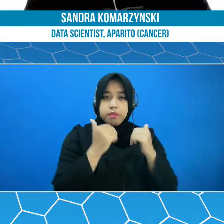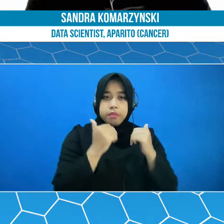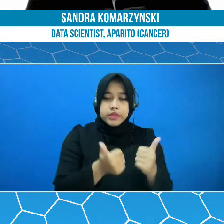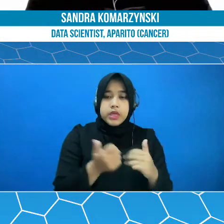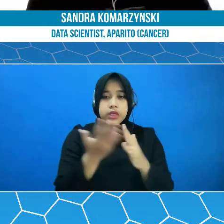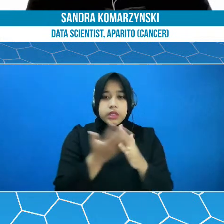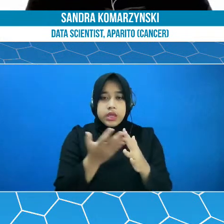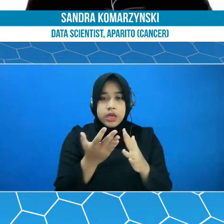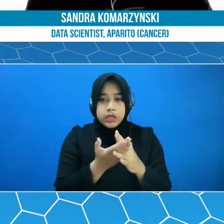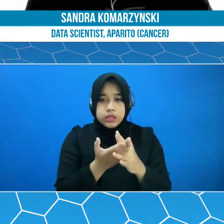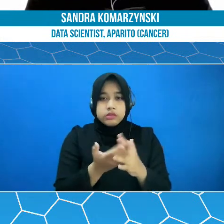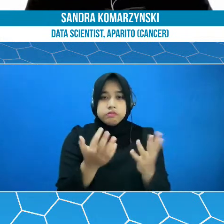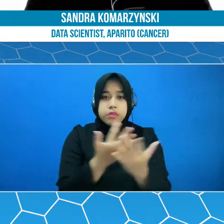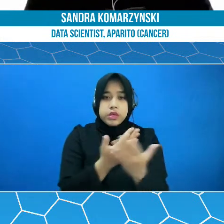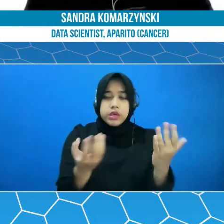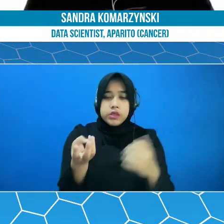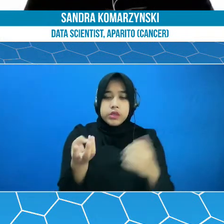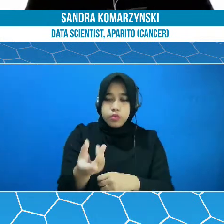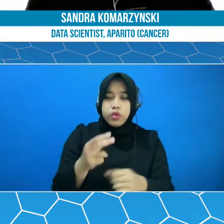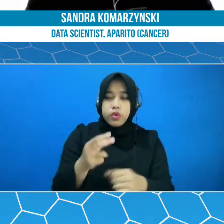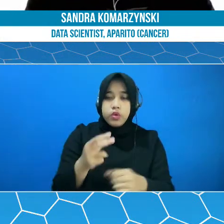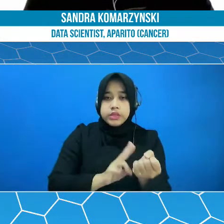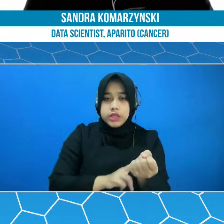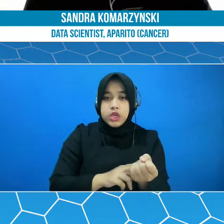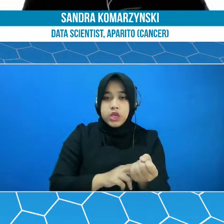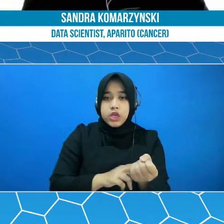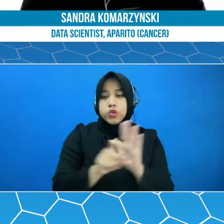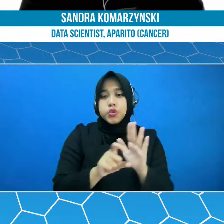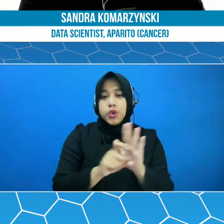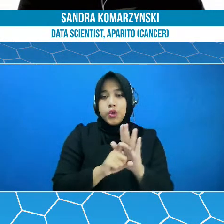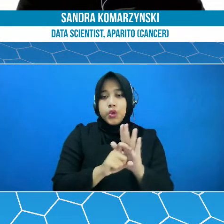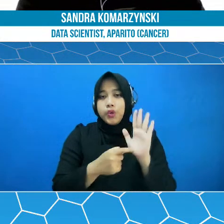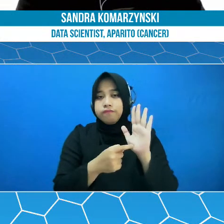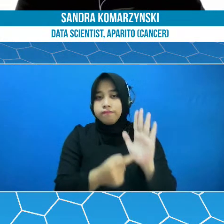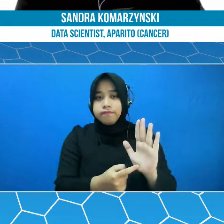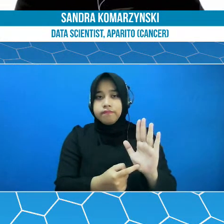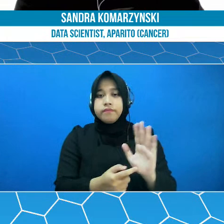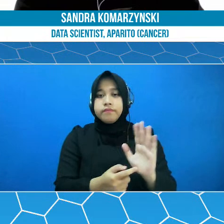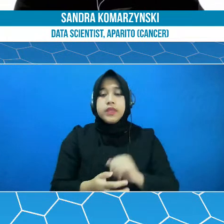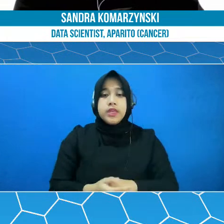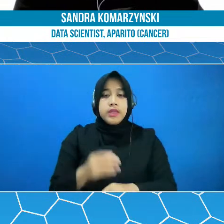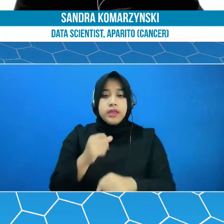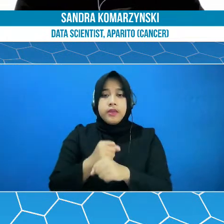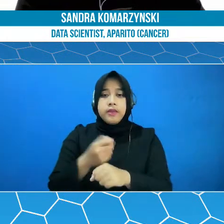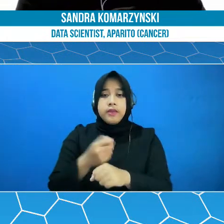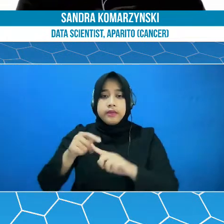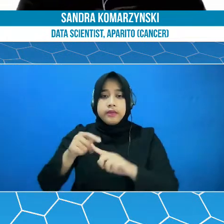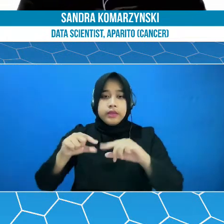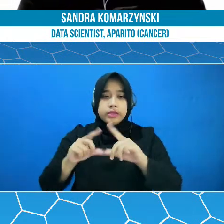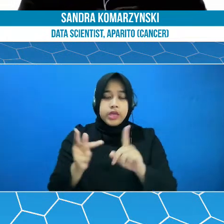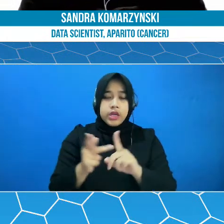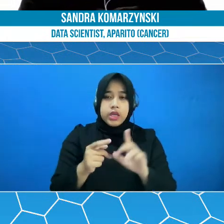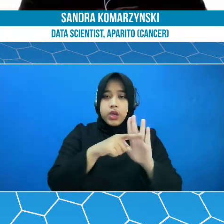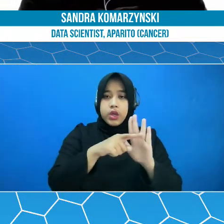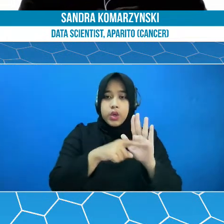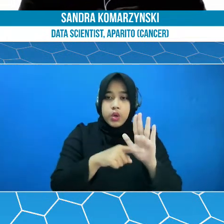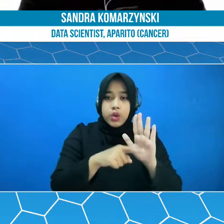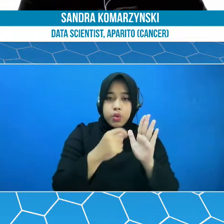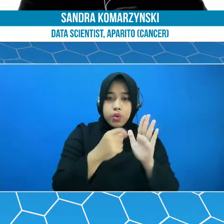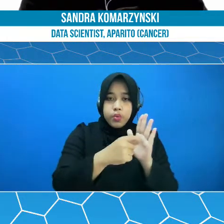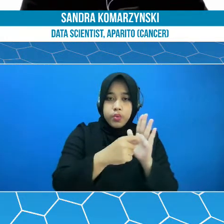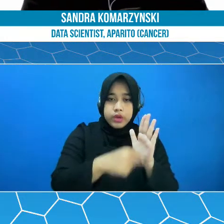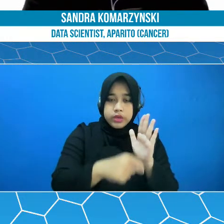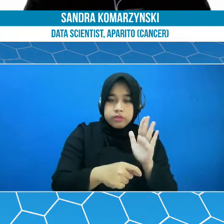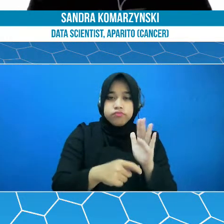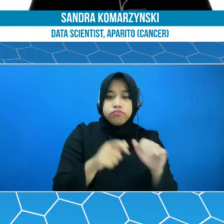can see here an example of how the symptoms burden questionnaire is implemented into the